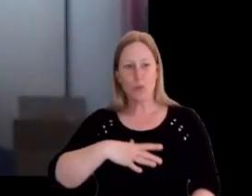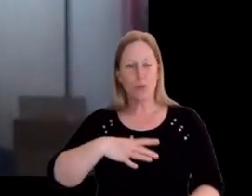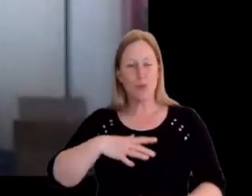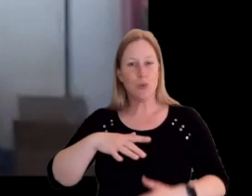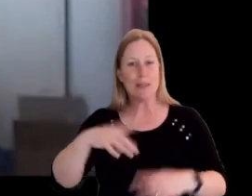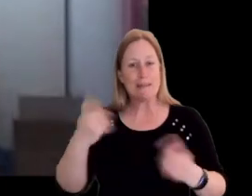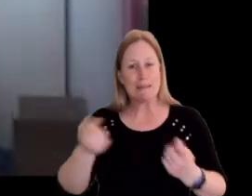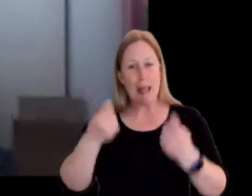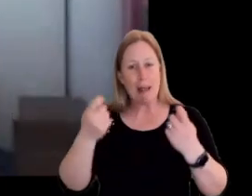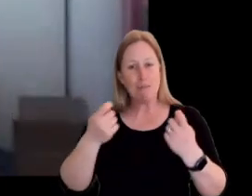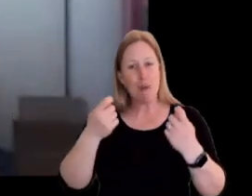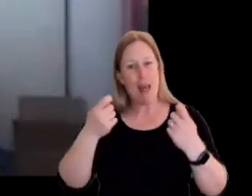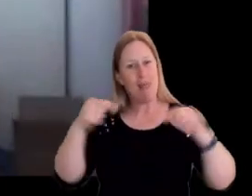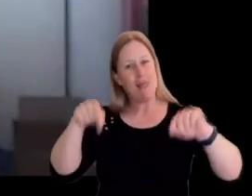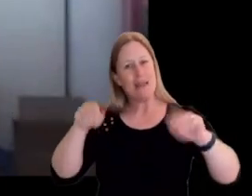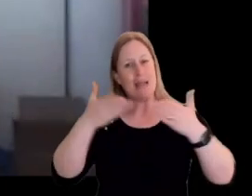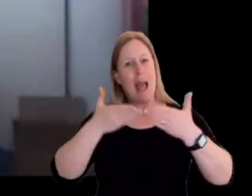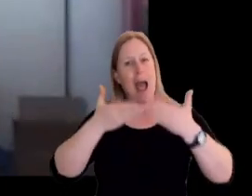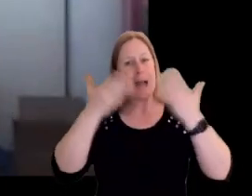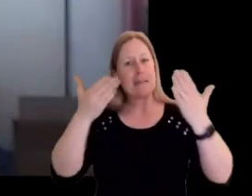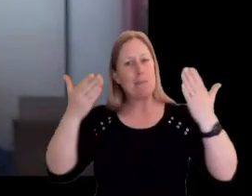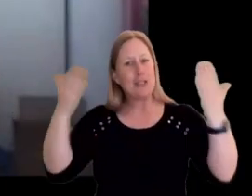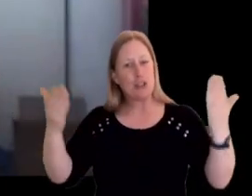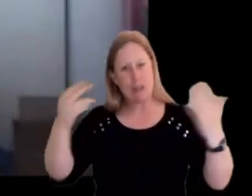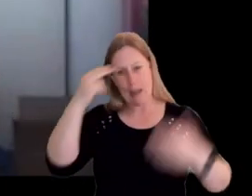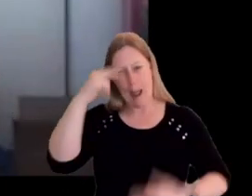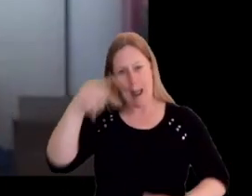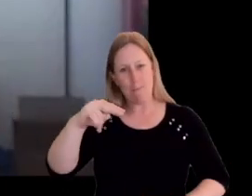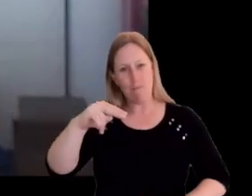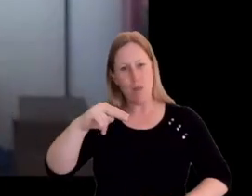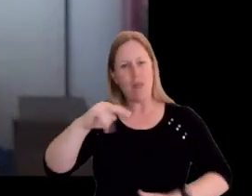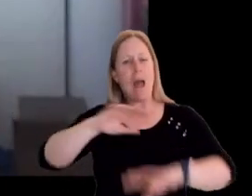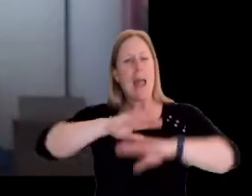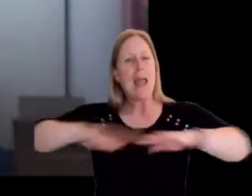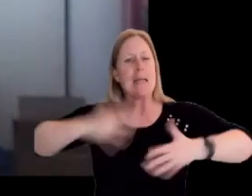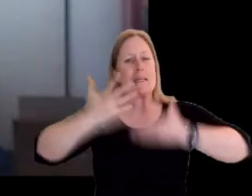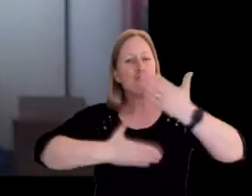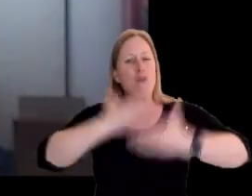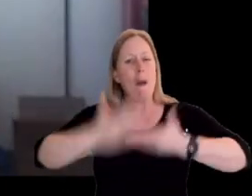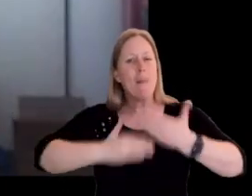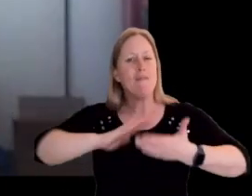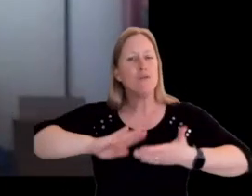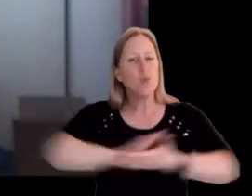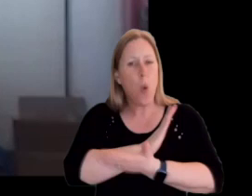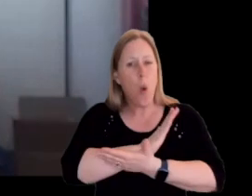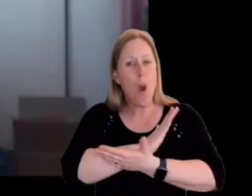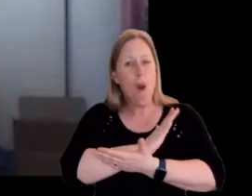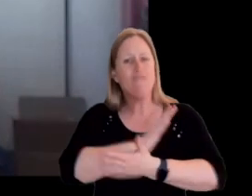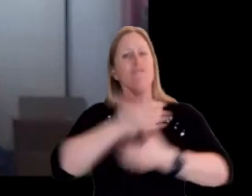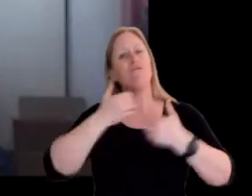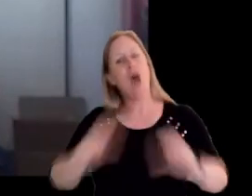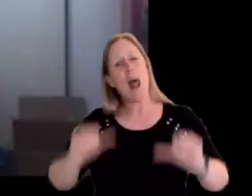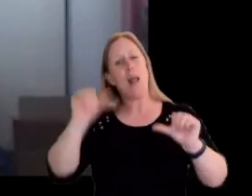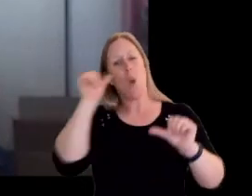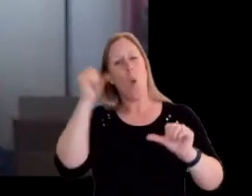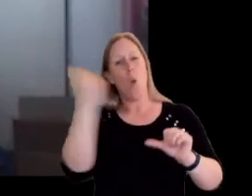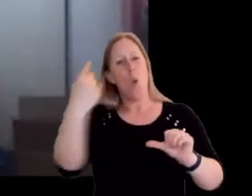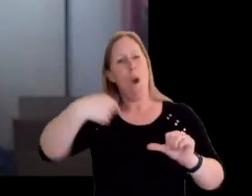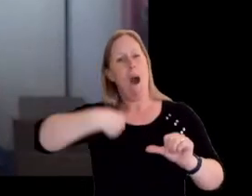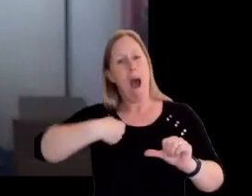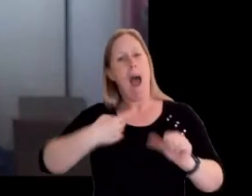to celebrate the name of this exhibition, which is called The Indescribable Joy of Finally Knowing Who I